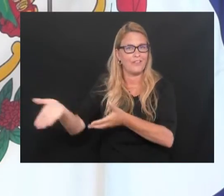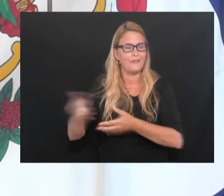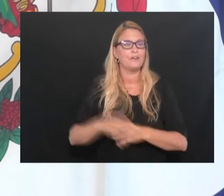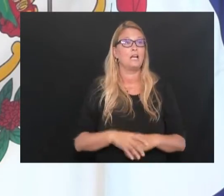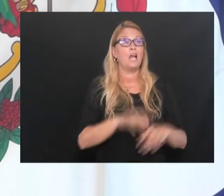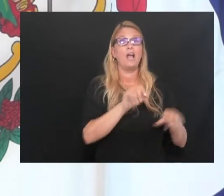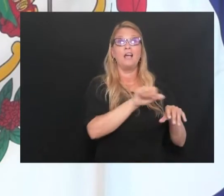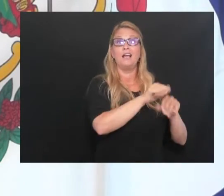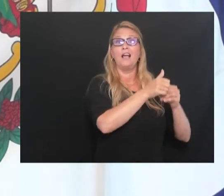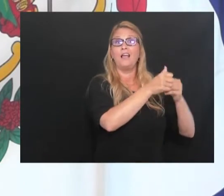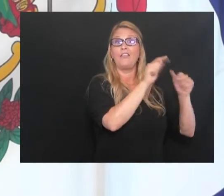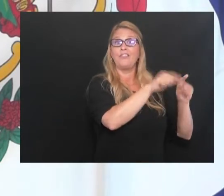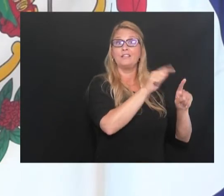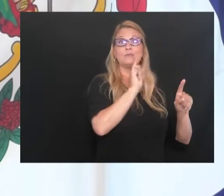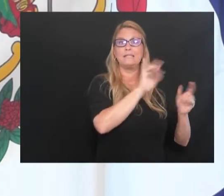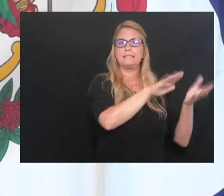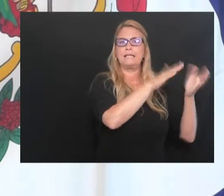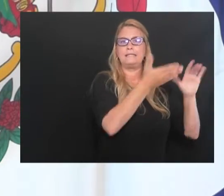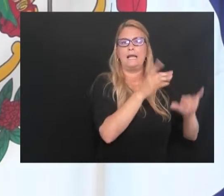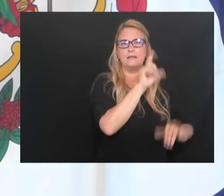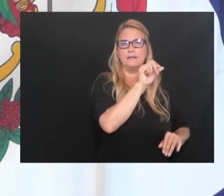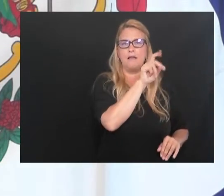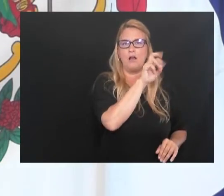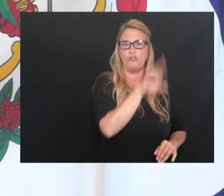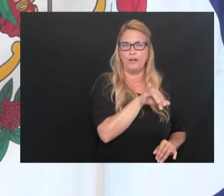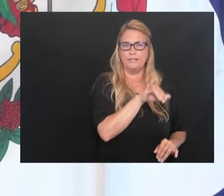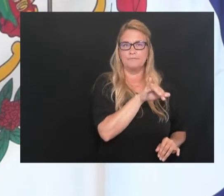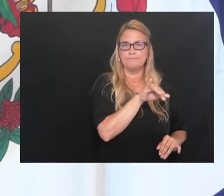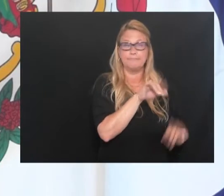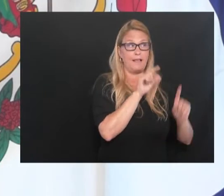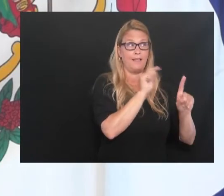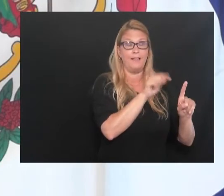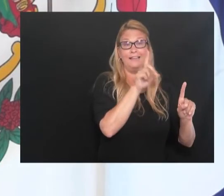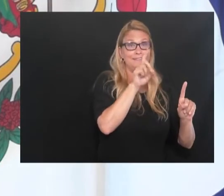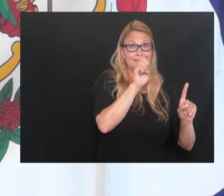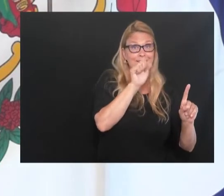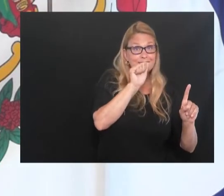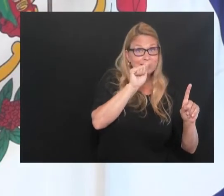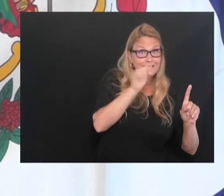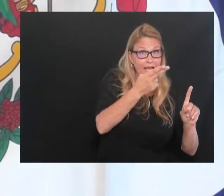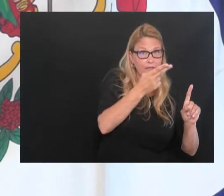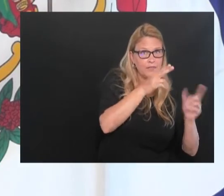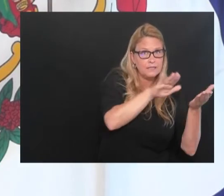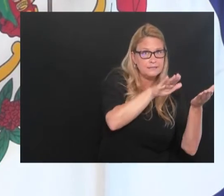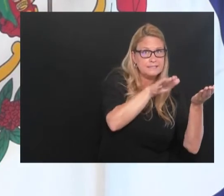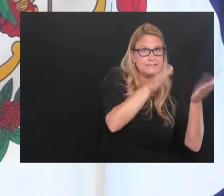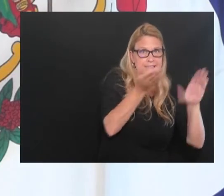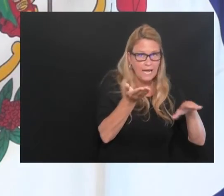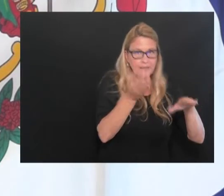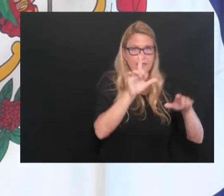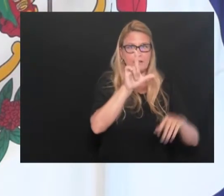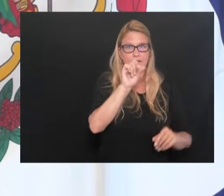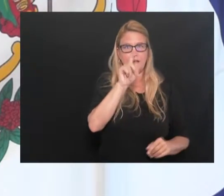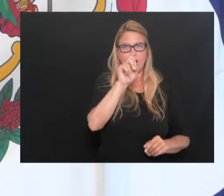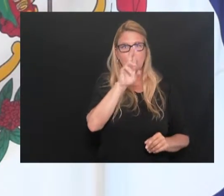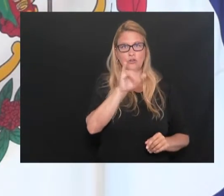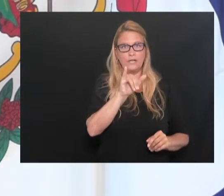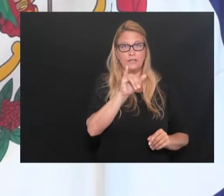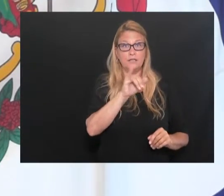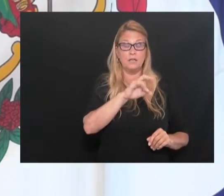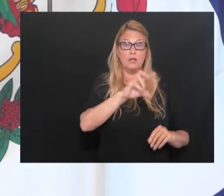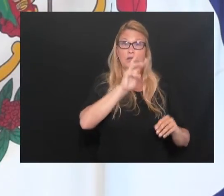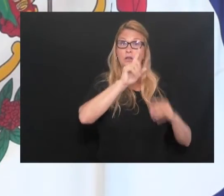that's going on is the death lottery. That's all it is. It's the death lottery. You know, the thing spins.